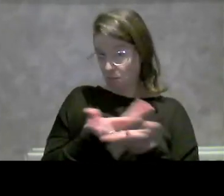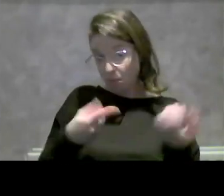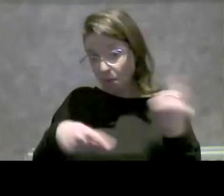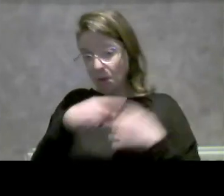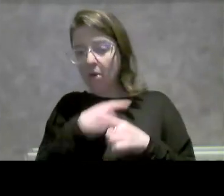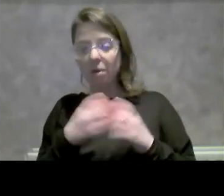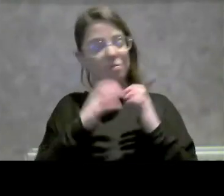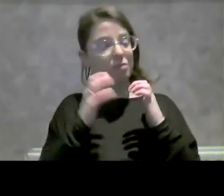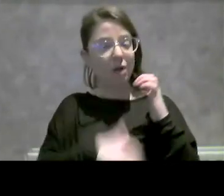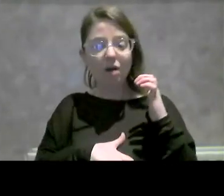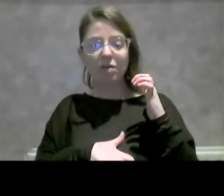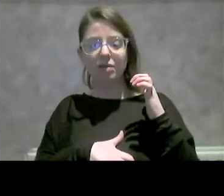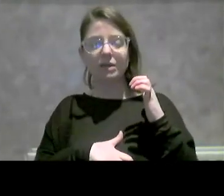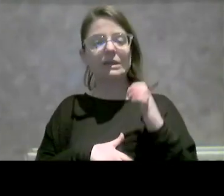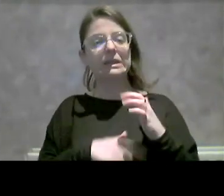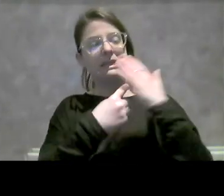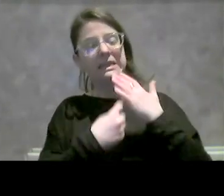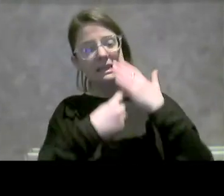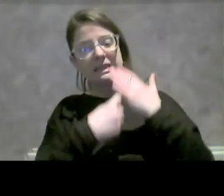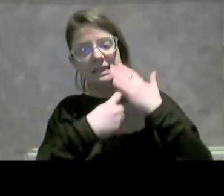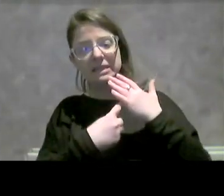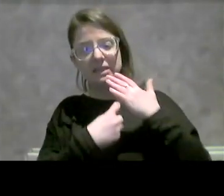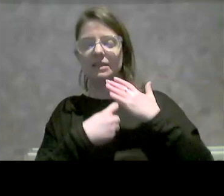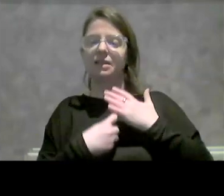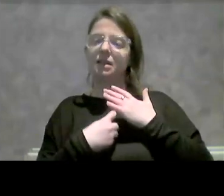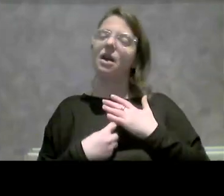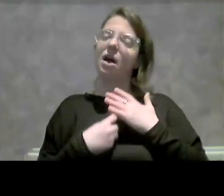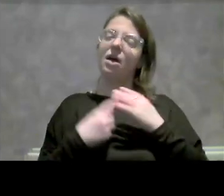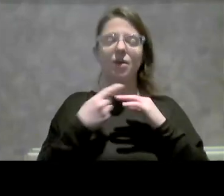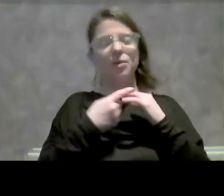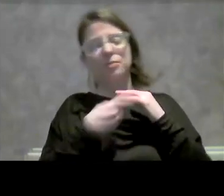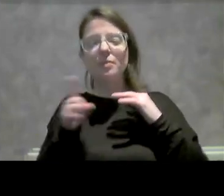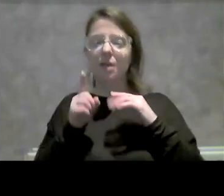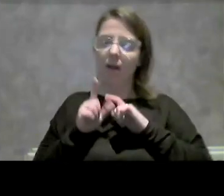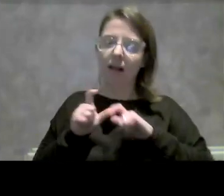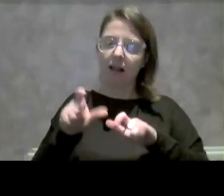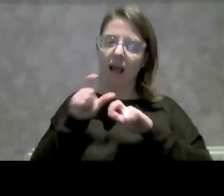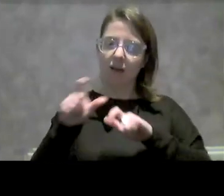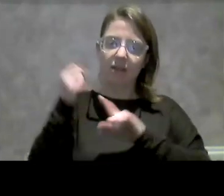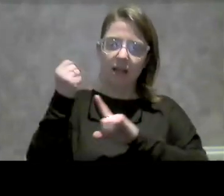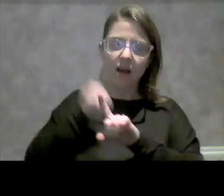are broken and defeated, you're really with